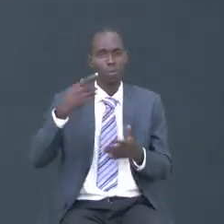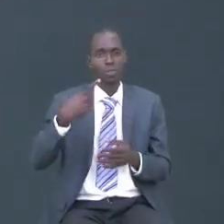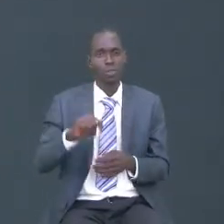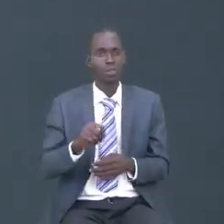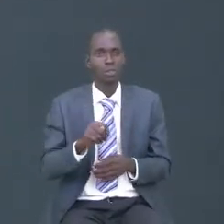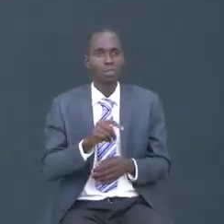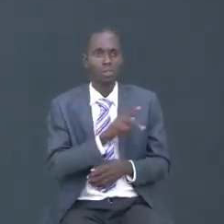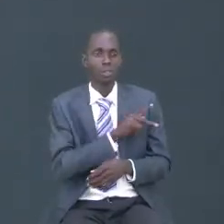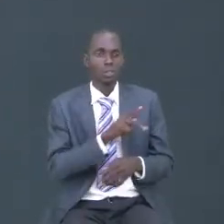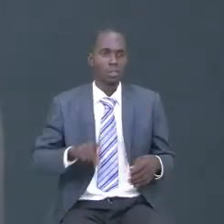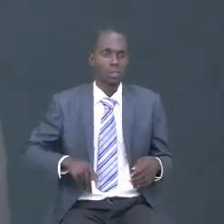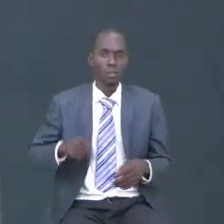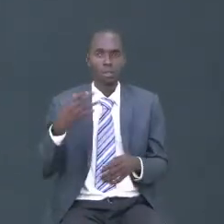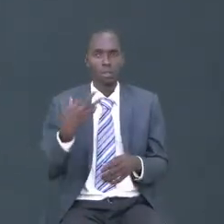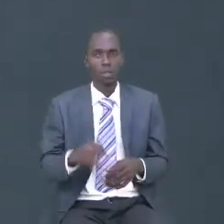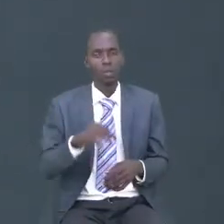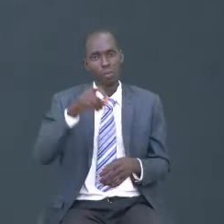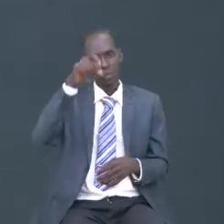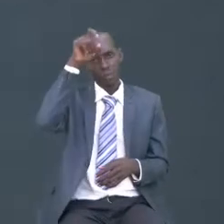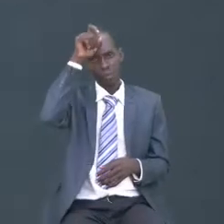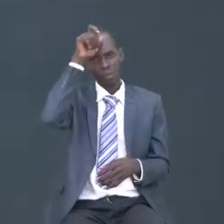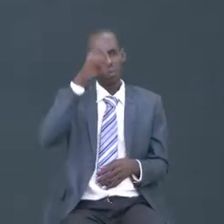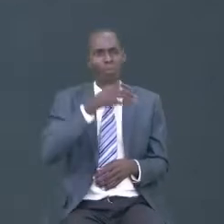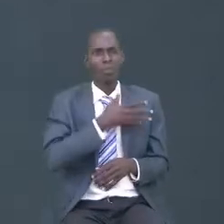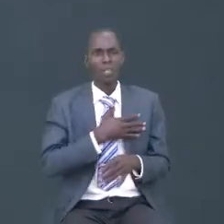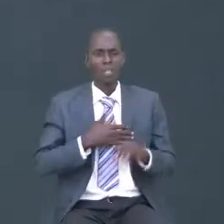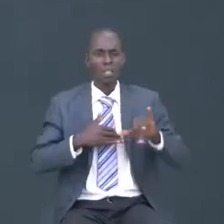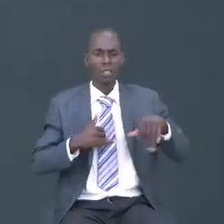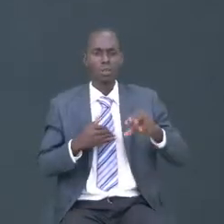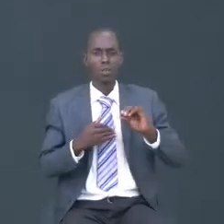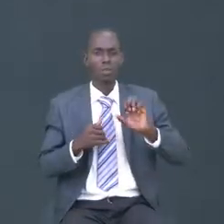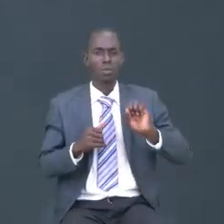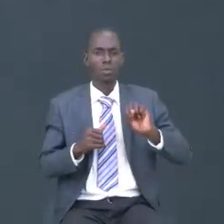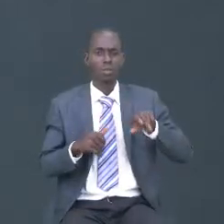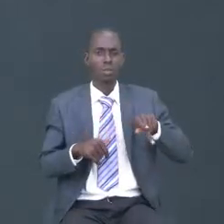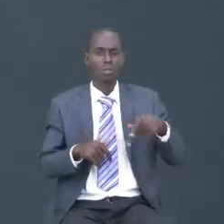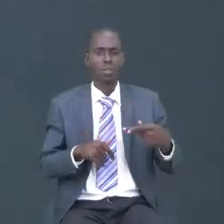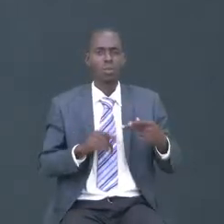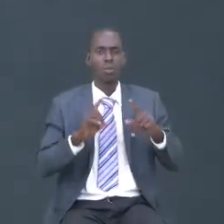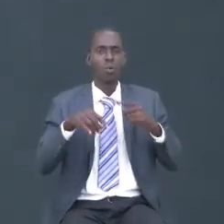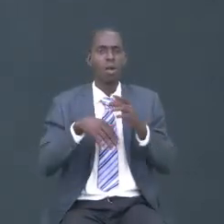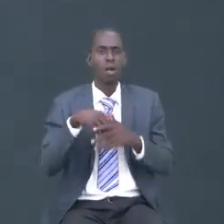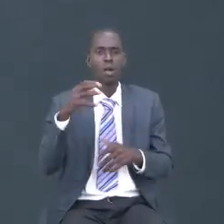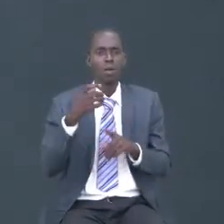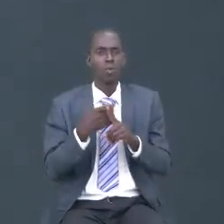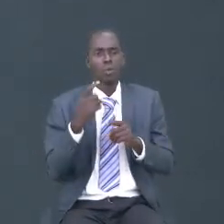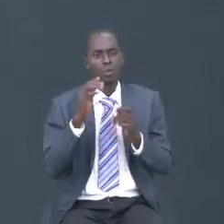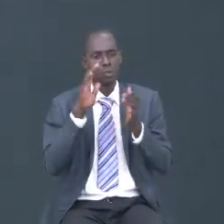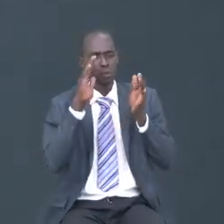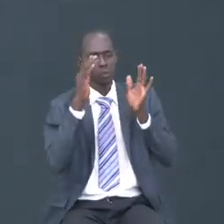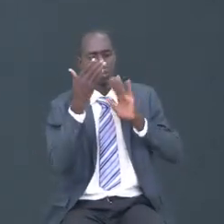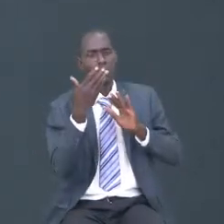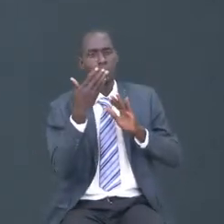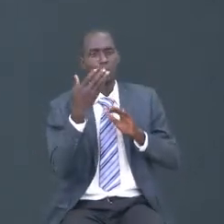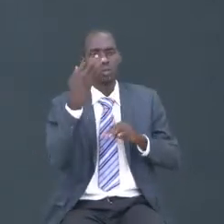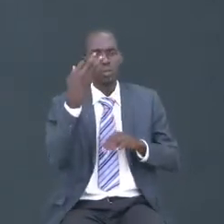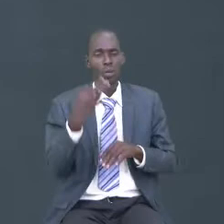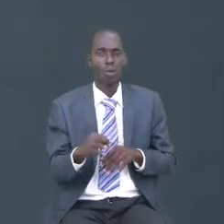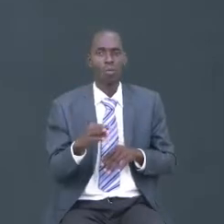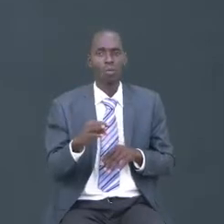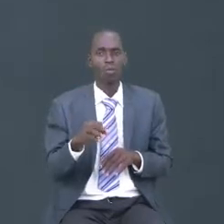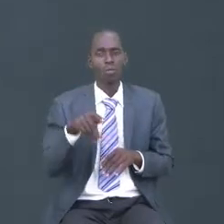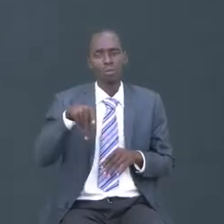of Egypt, and Joseph went out from the presence of Pharaoh and